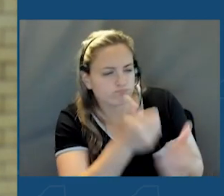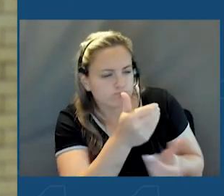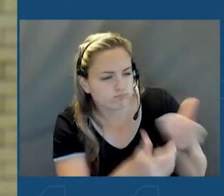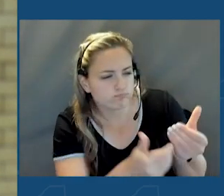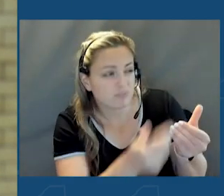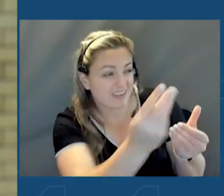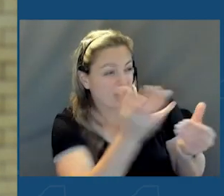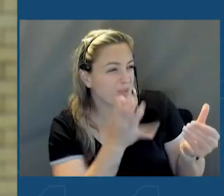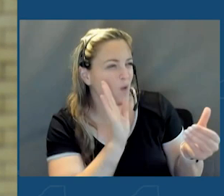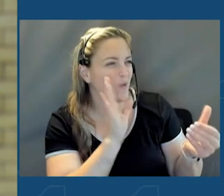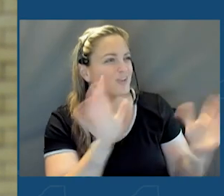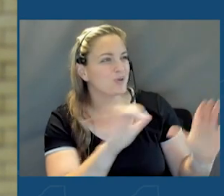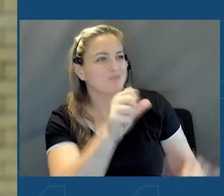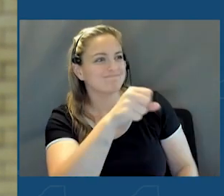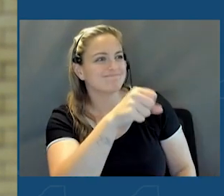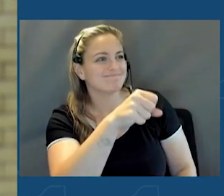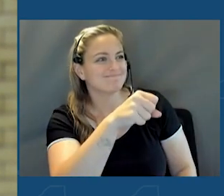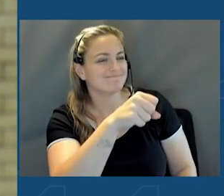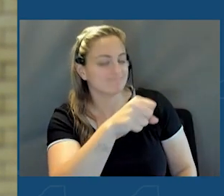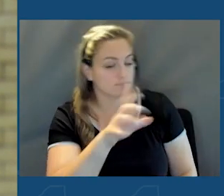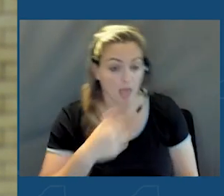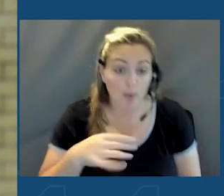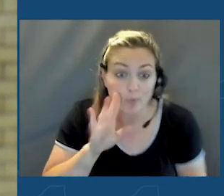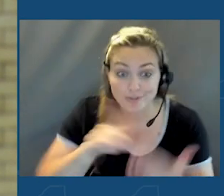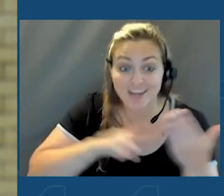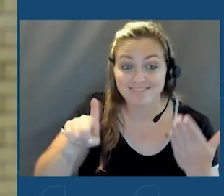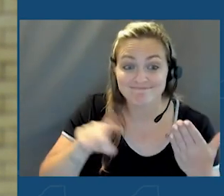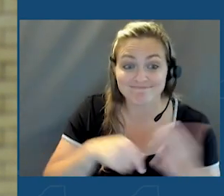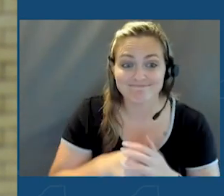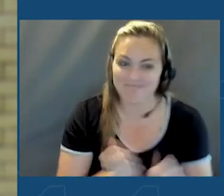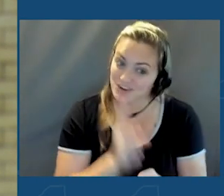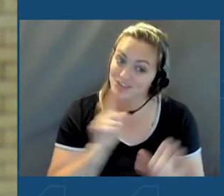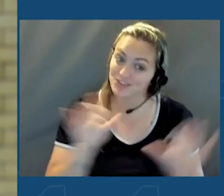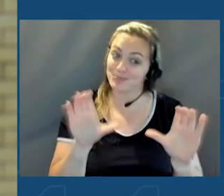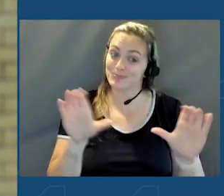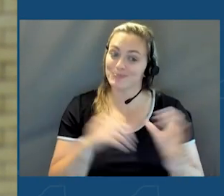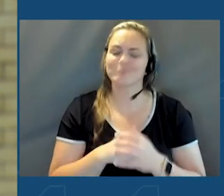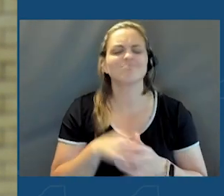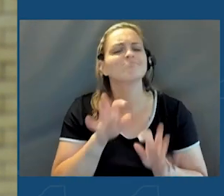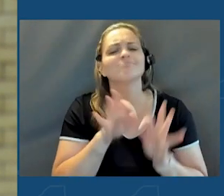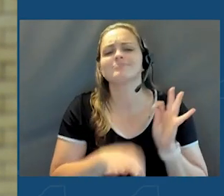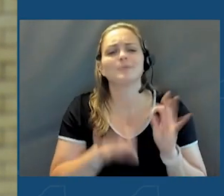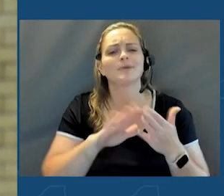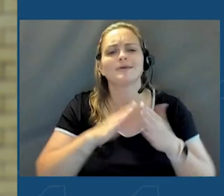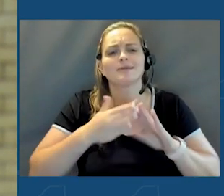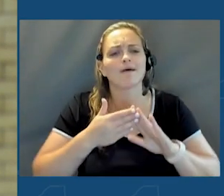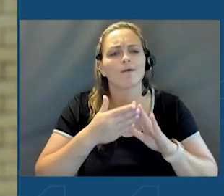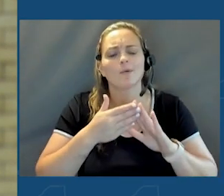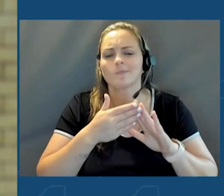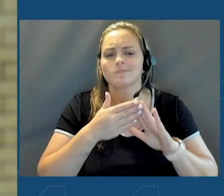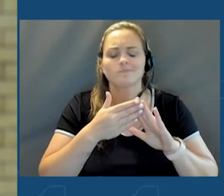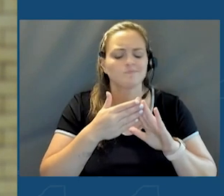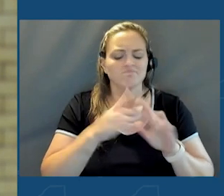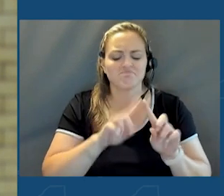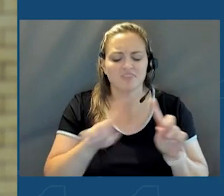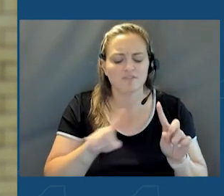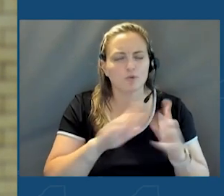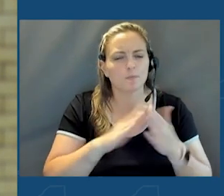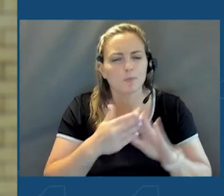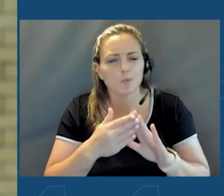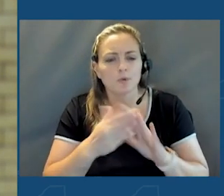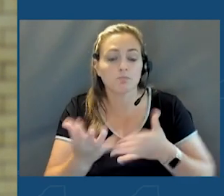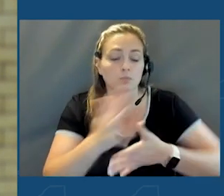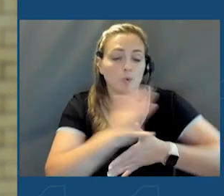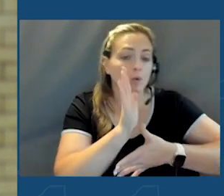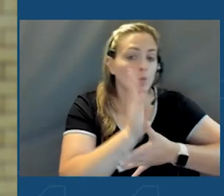it. I'm going to check up on you and make sure it gets done. So very simply, towns and cities and communities will have priority